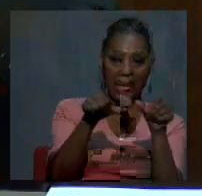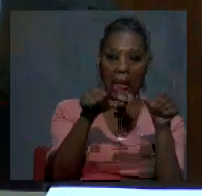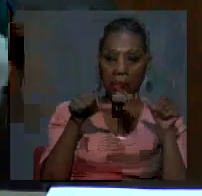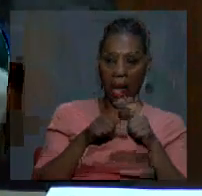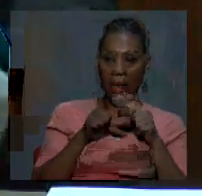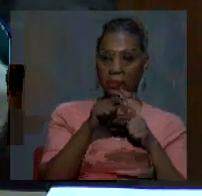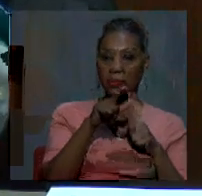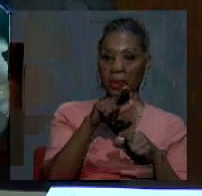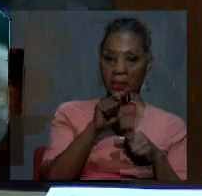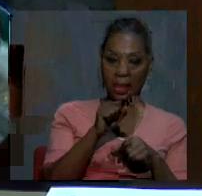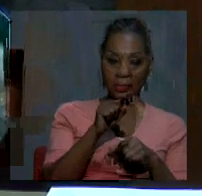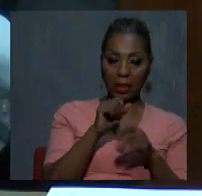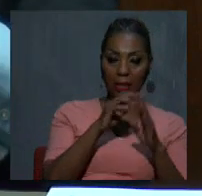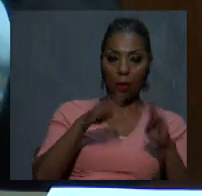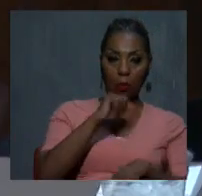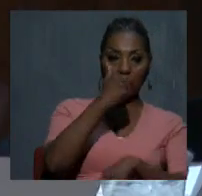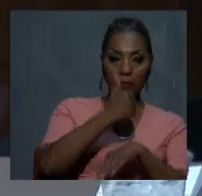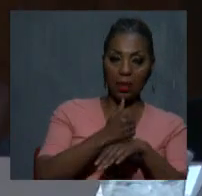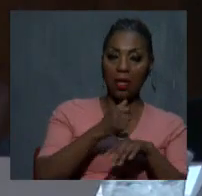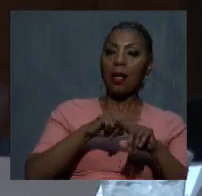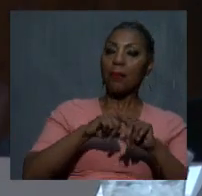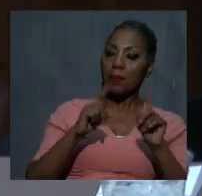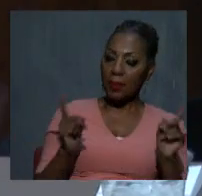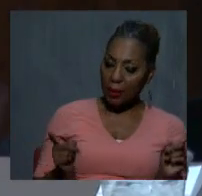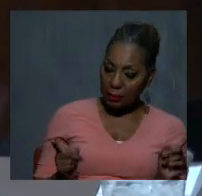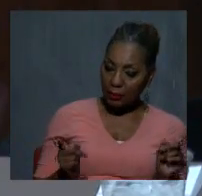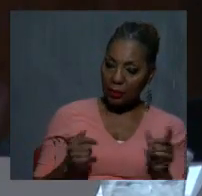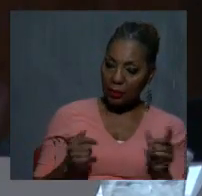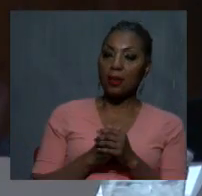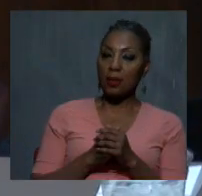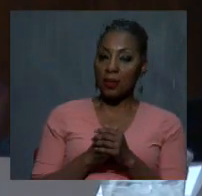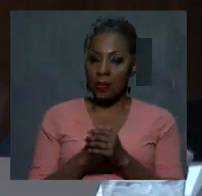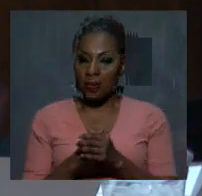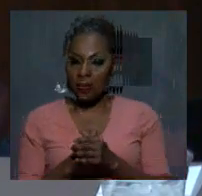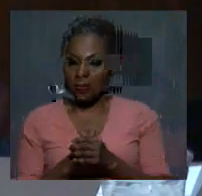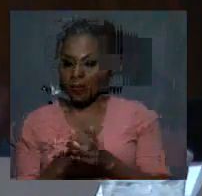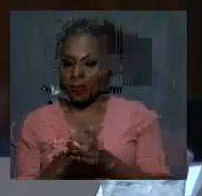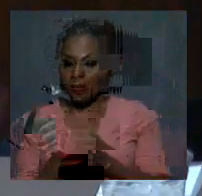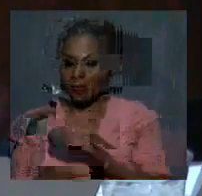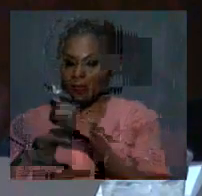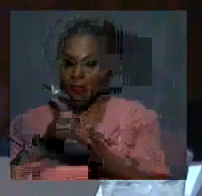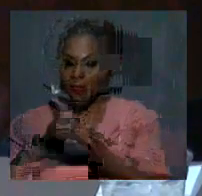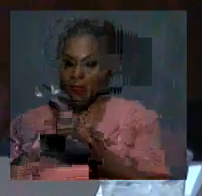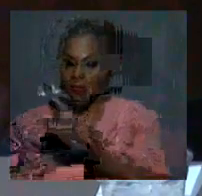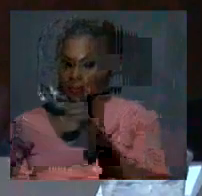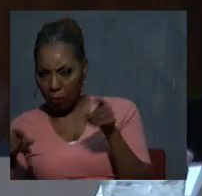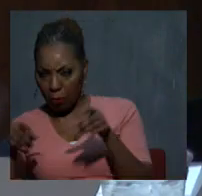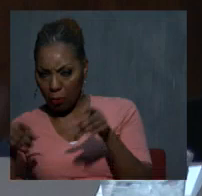we're what we have land bank. About those, I mean, there's a